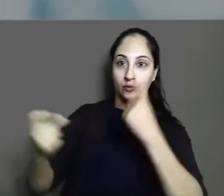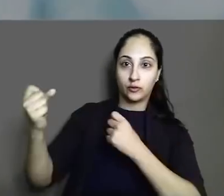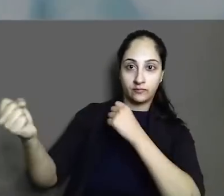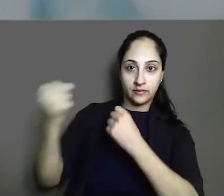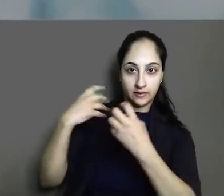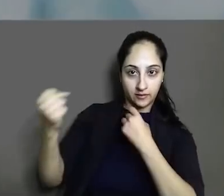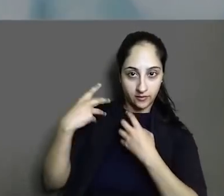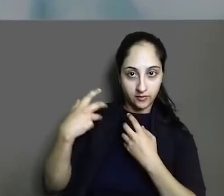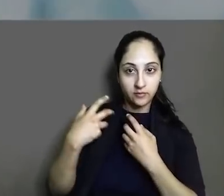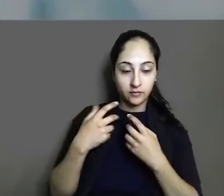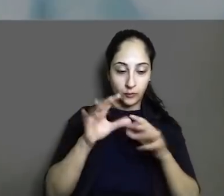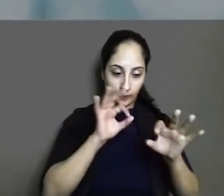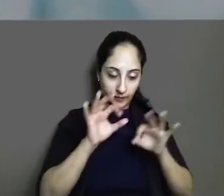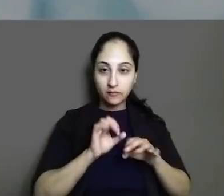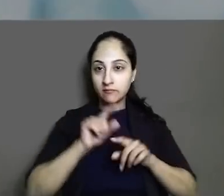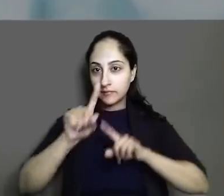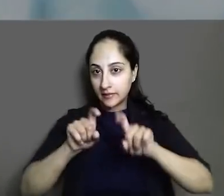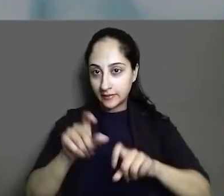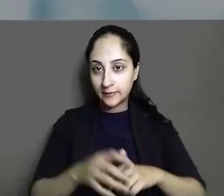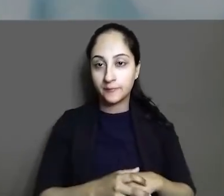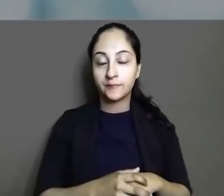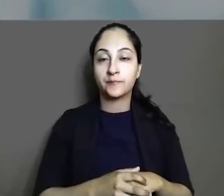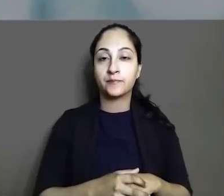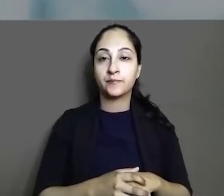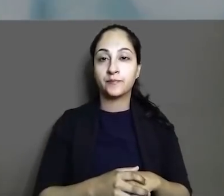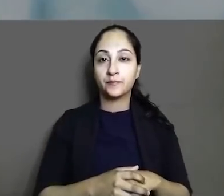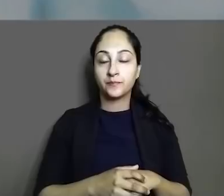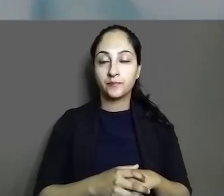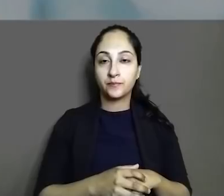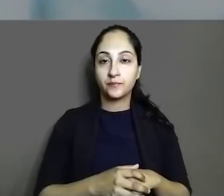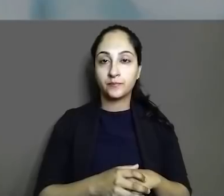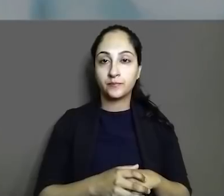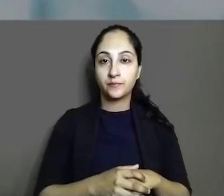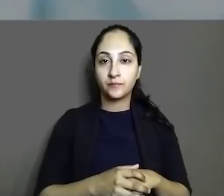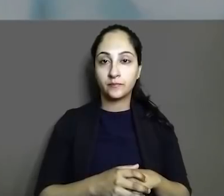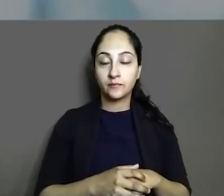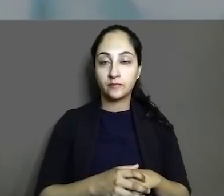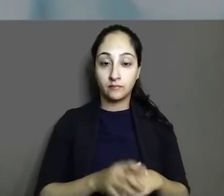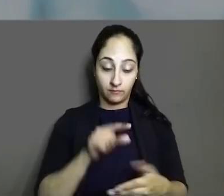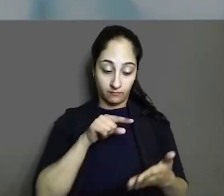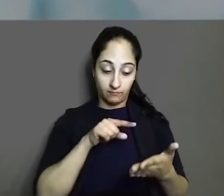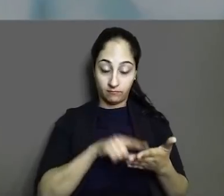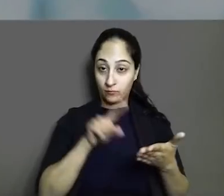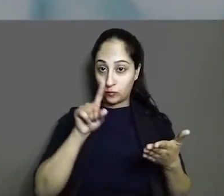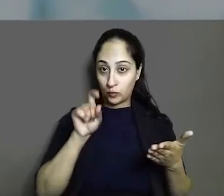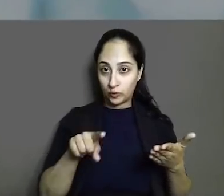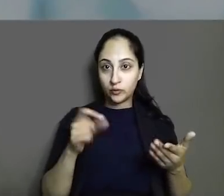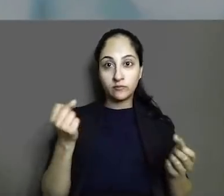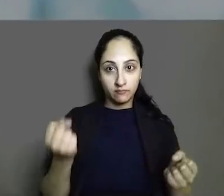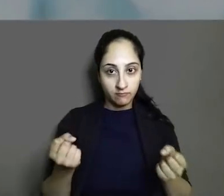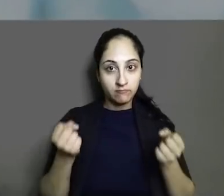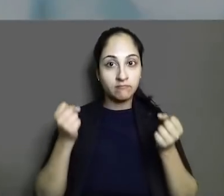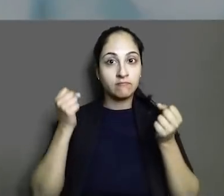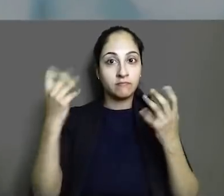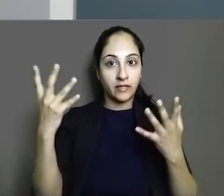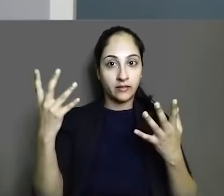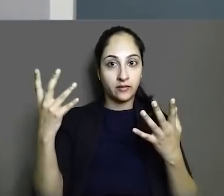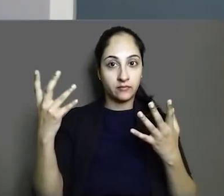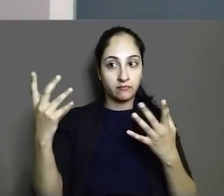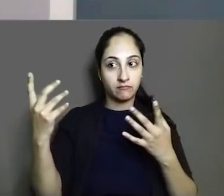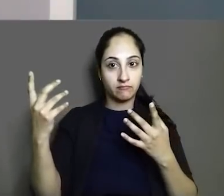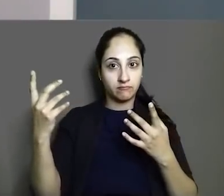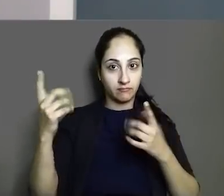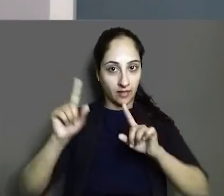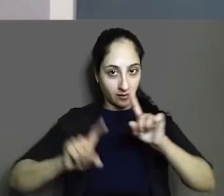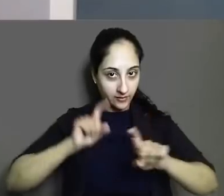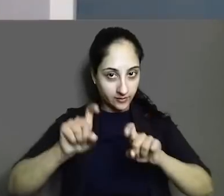any severe reactions to the vaccine? And Dr. Ismail, you touched on this a bit earlier, so why don't you take this one?